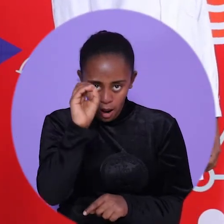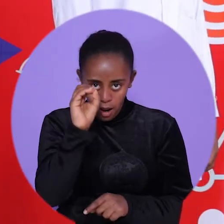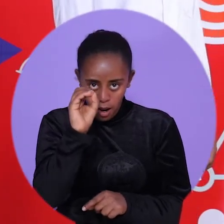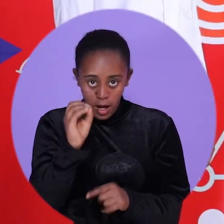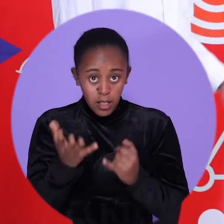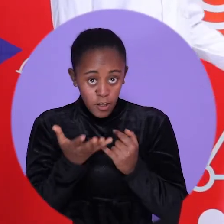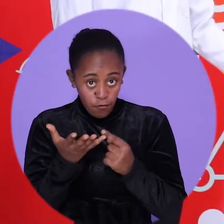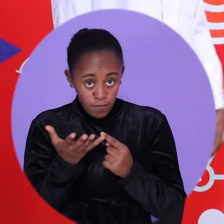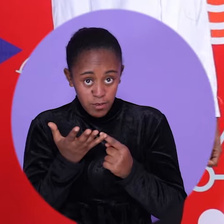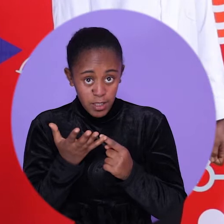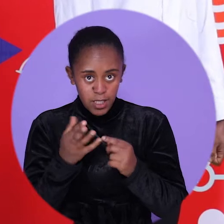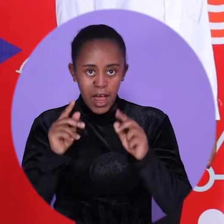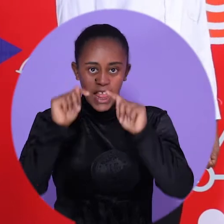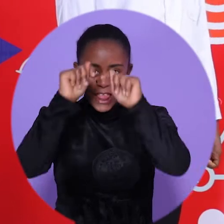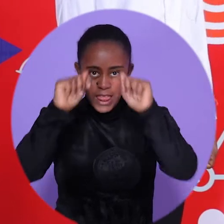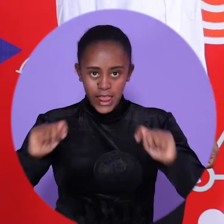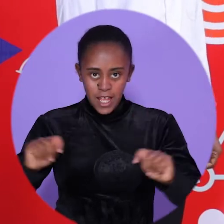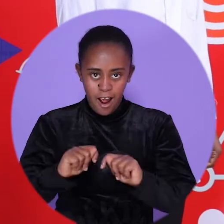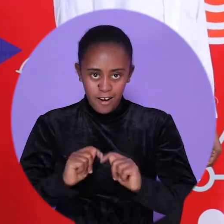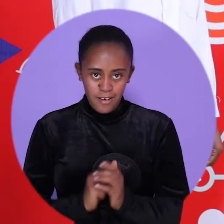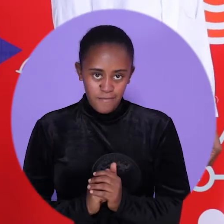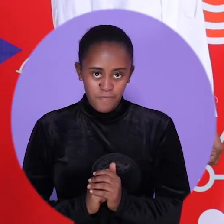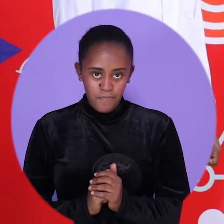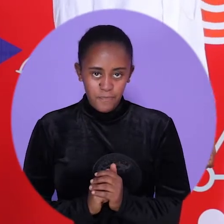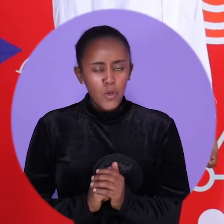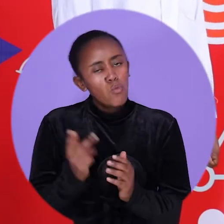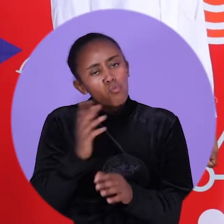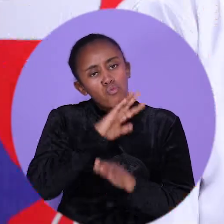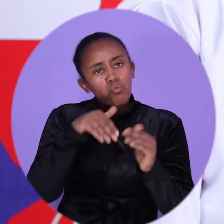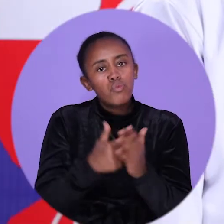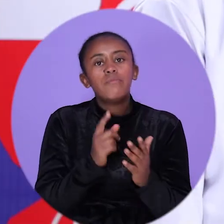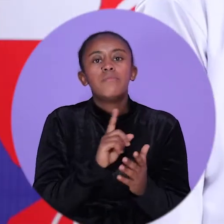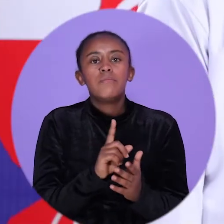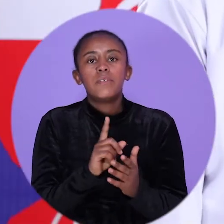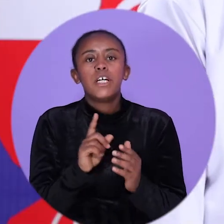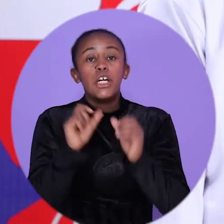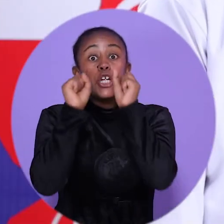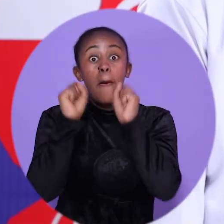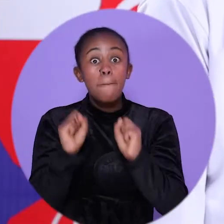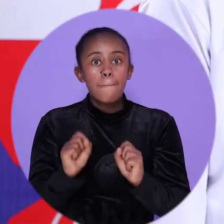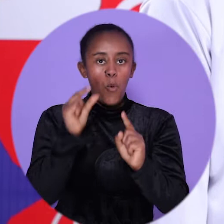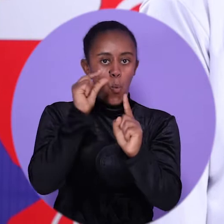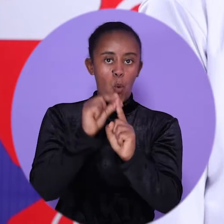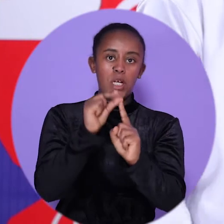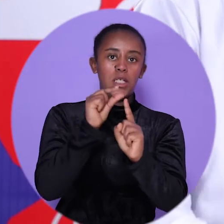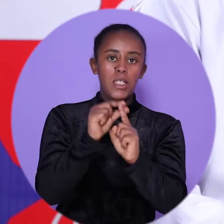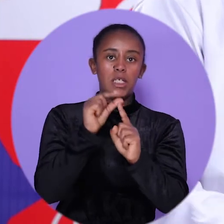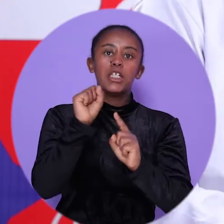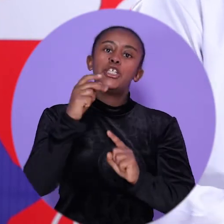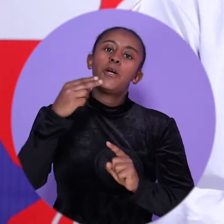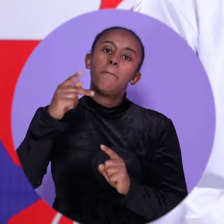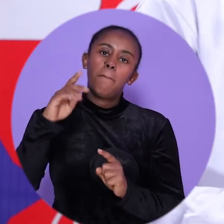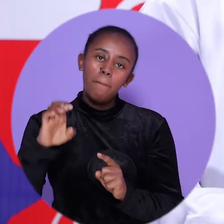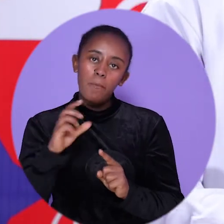So those are an example of shape words. So by using different kinds of shape